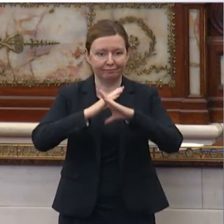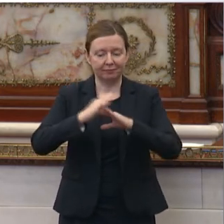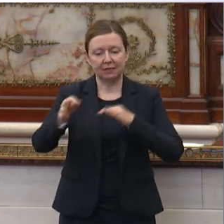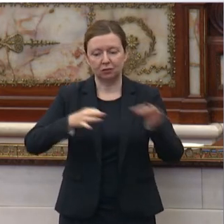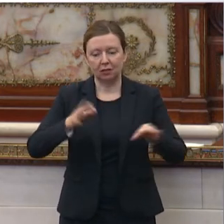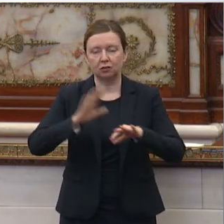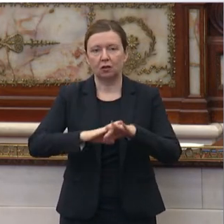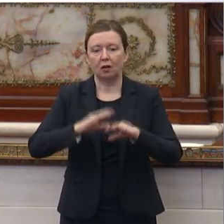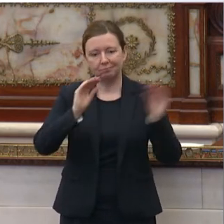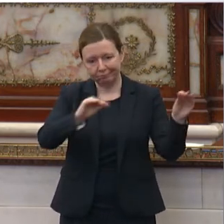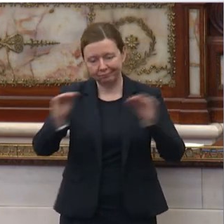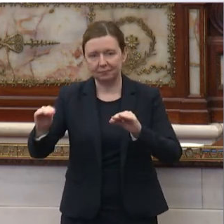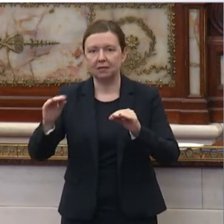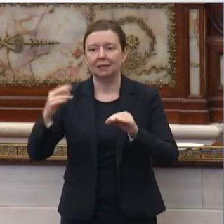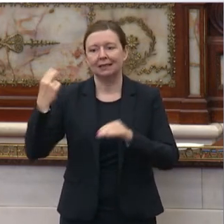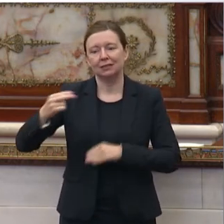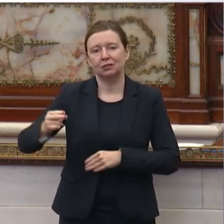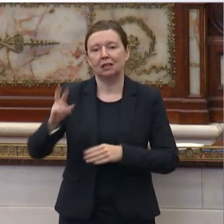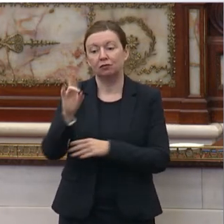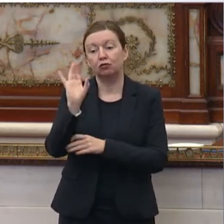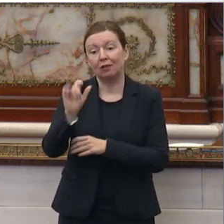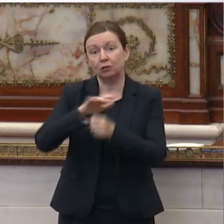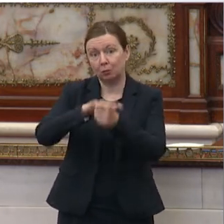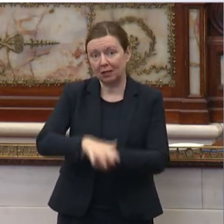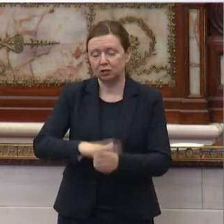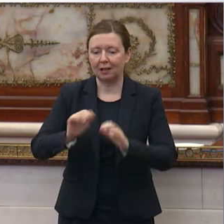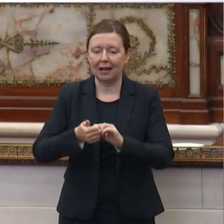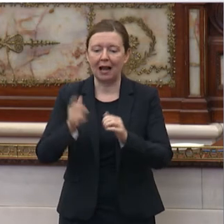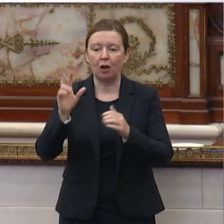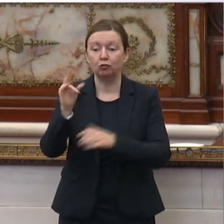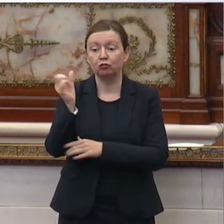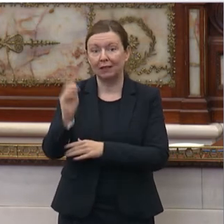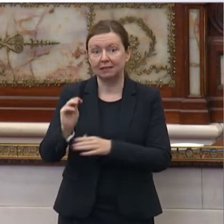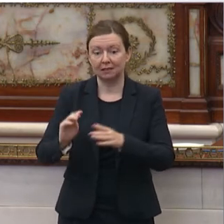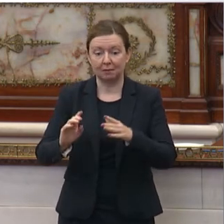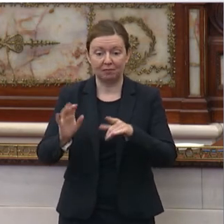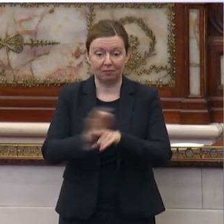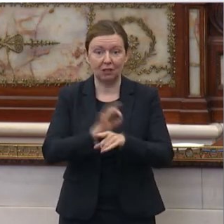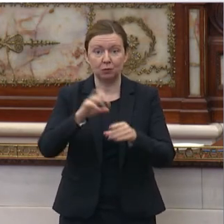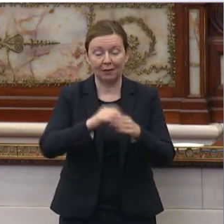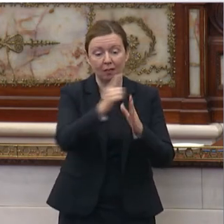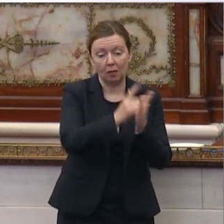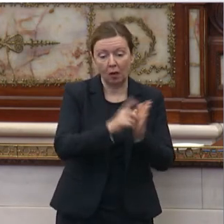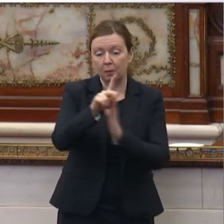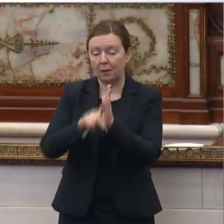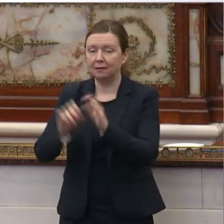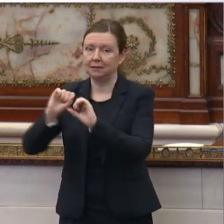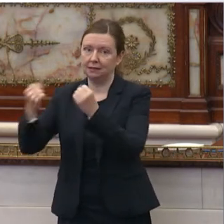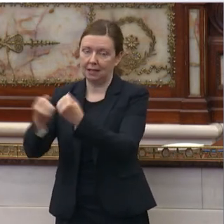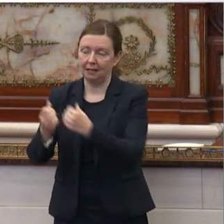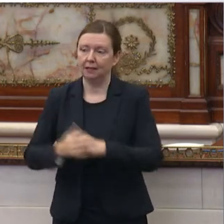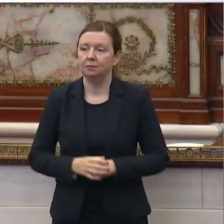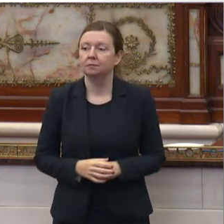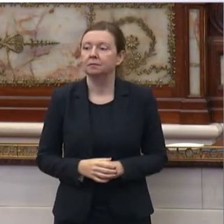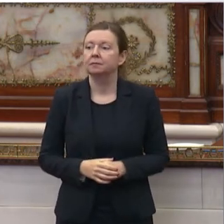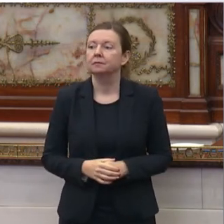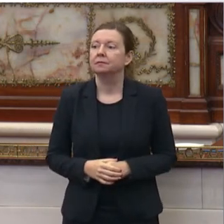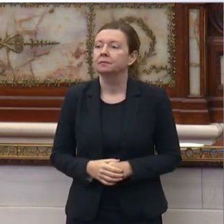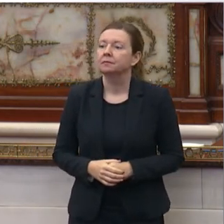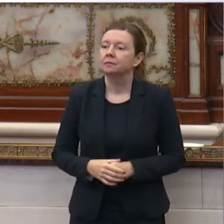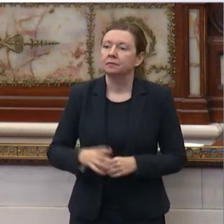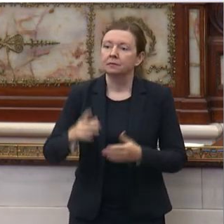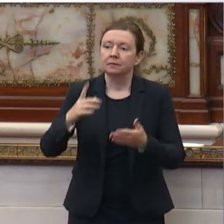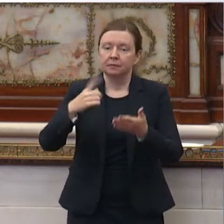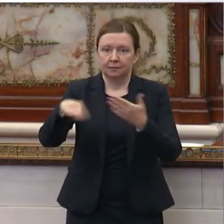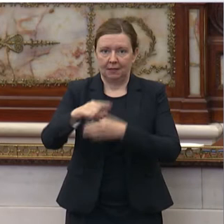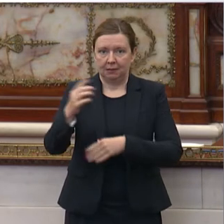the history of racial oppression and the examination of how racism functions in our law, policy, and society. Next week's